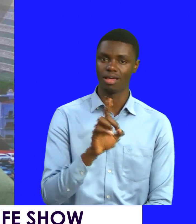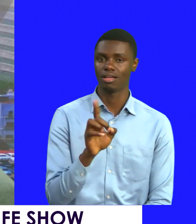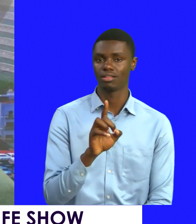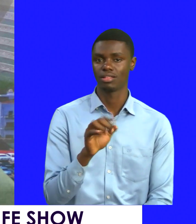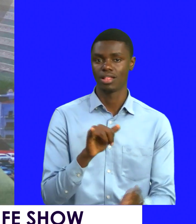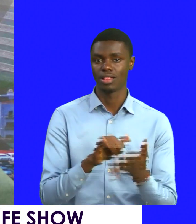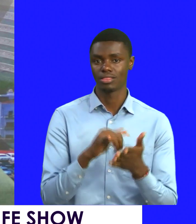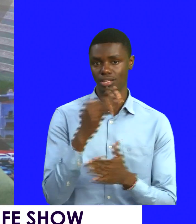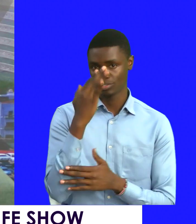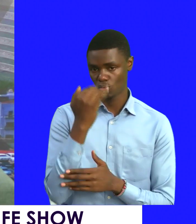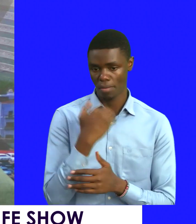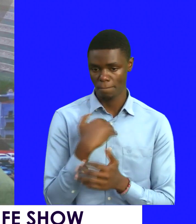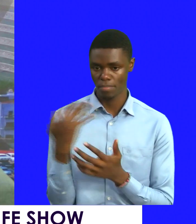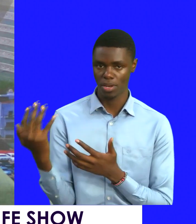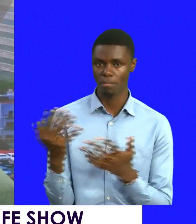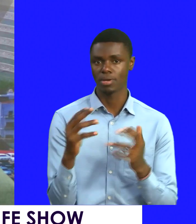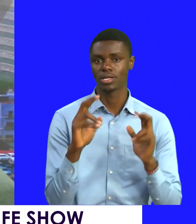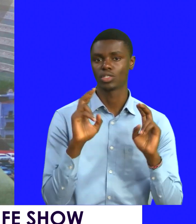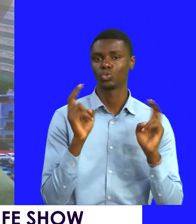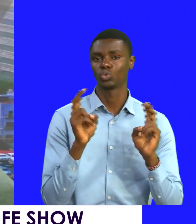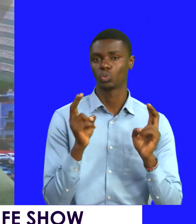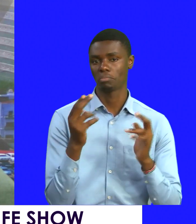that is why I bring to you the topic,